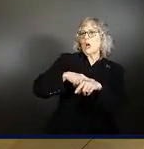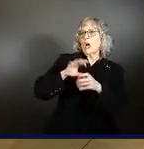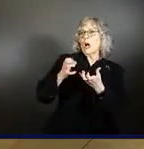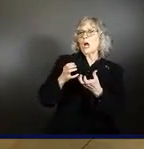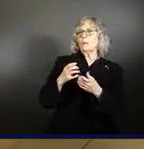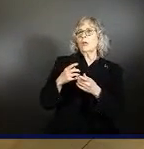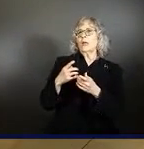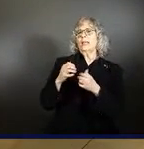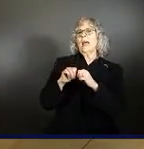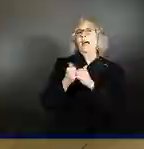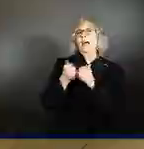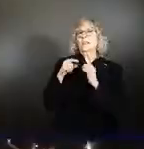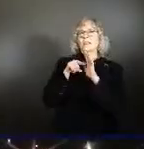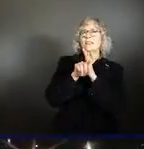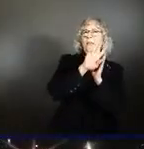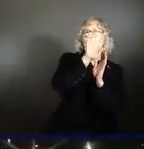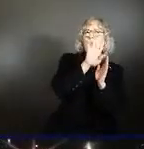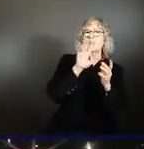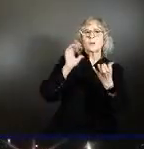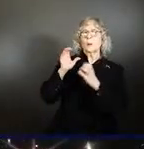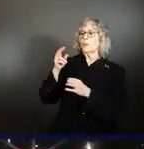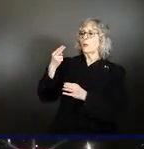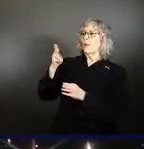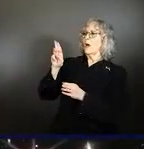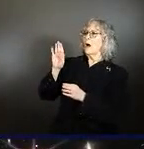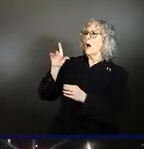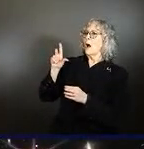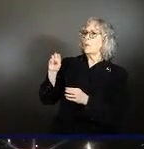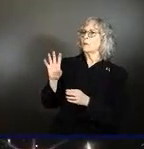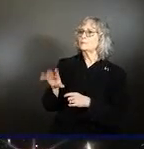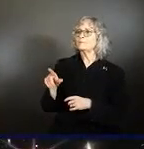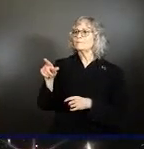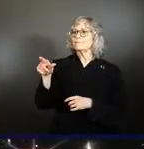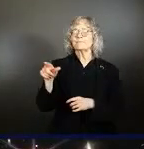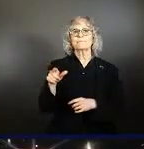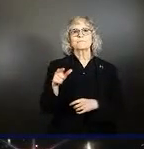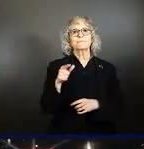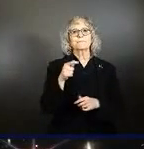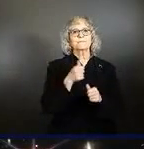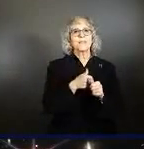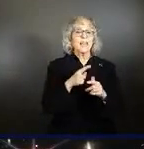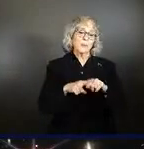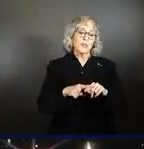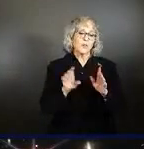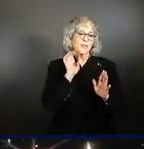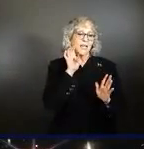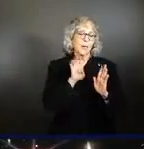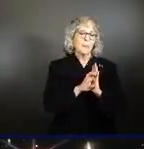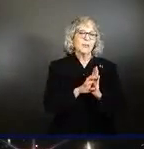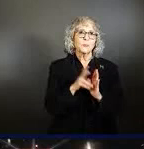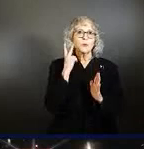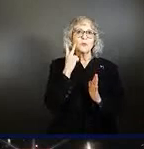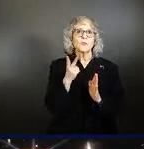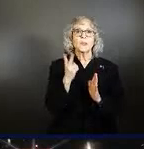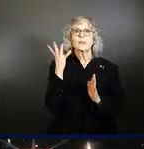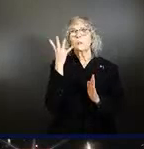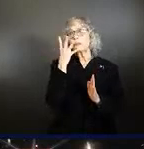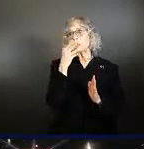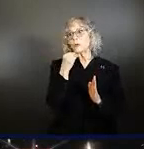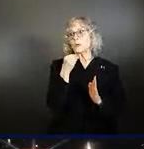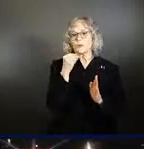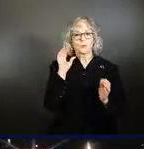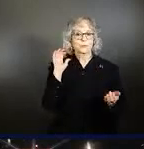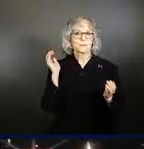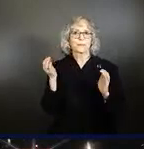field? Yeah, so each of these images, it depends on the image, but yeah, you can see the beautiful